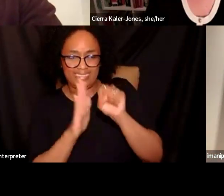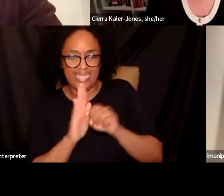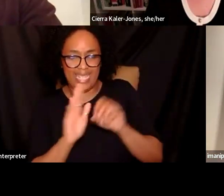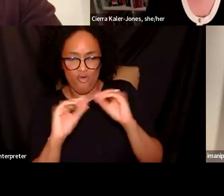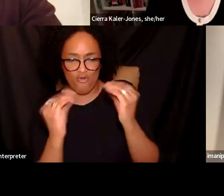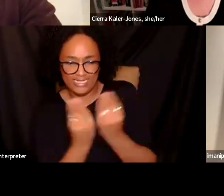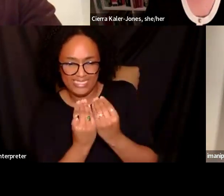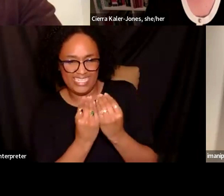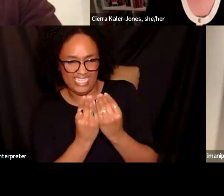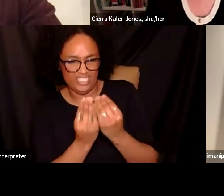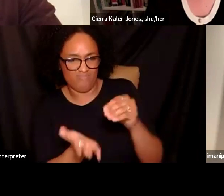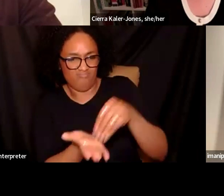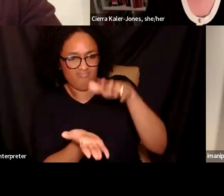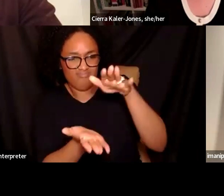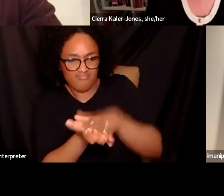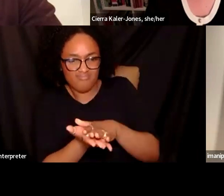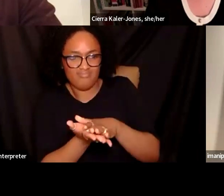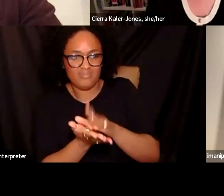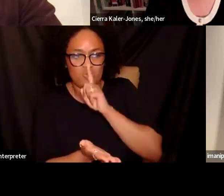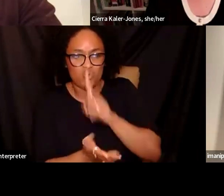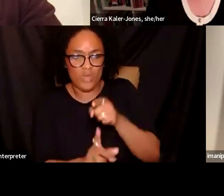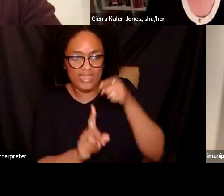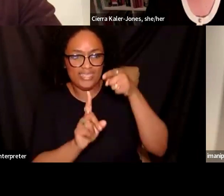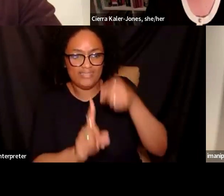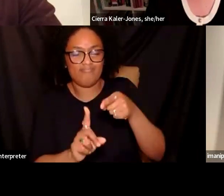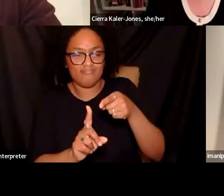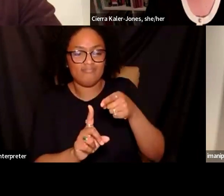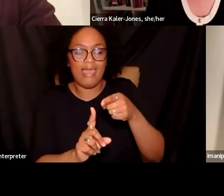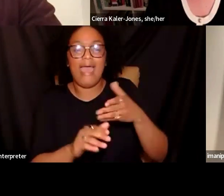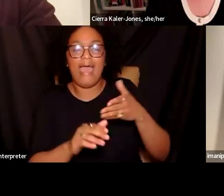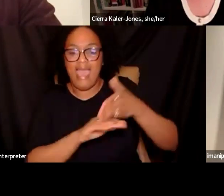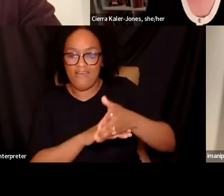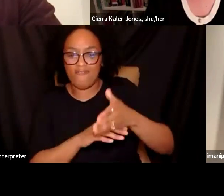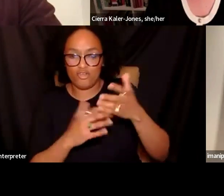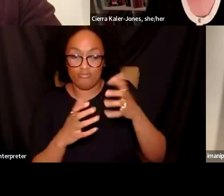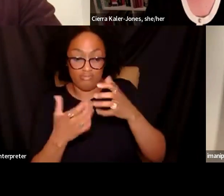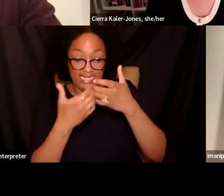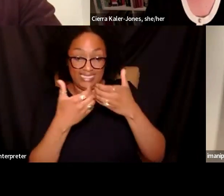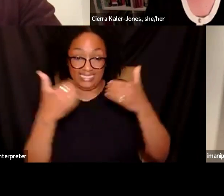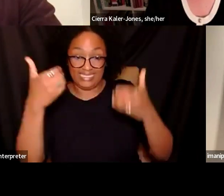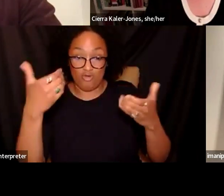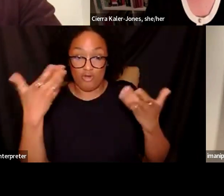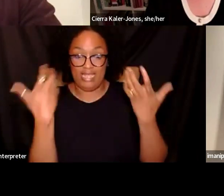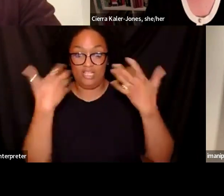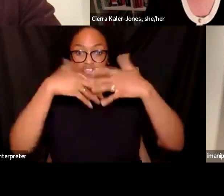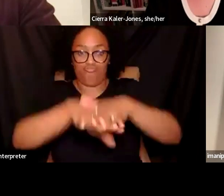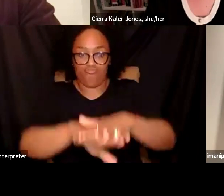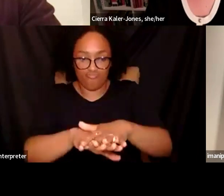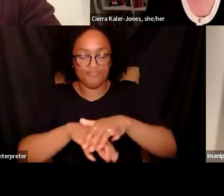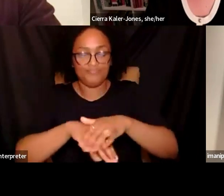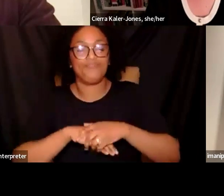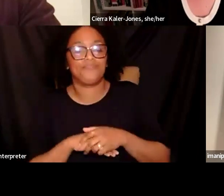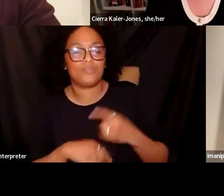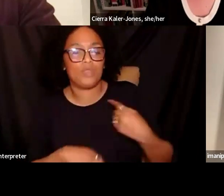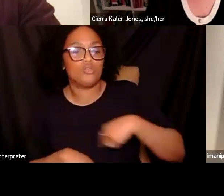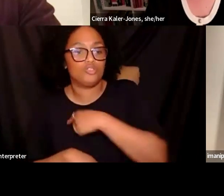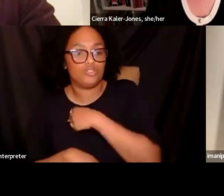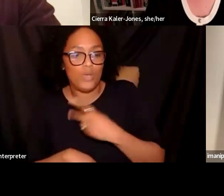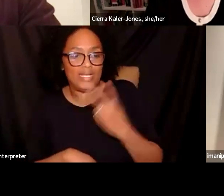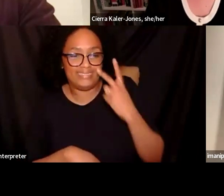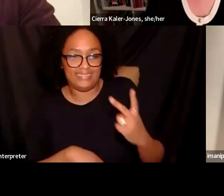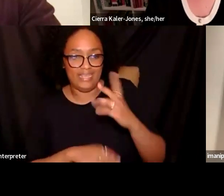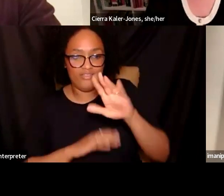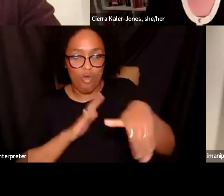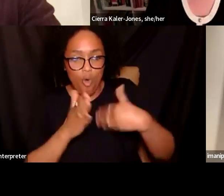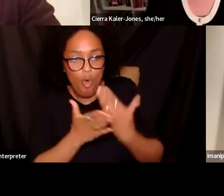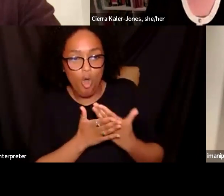of those histories includes discussions of the struggle for equalization of funding. So, and